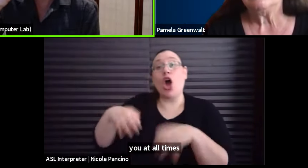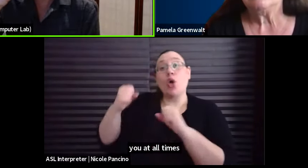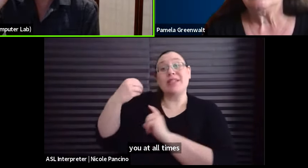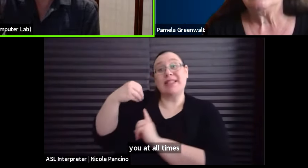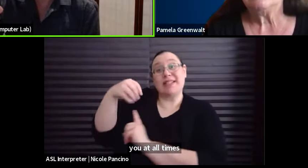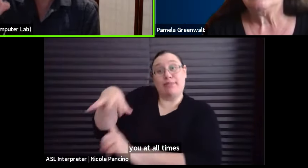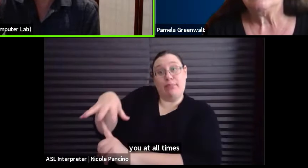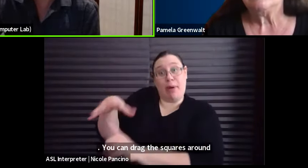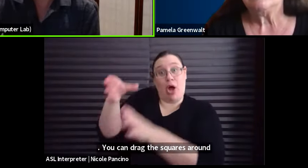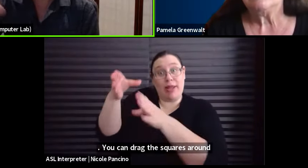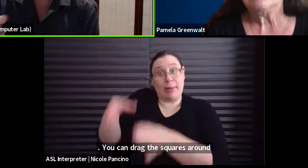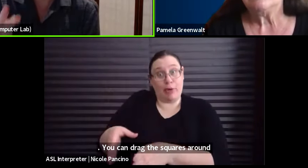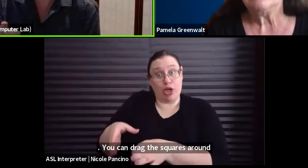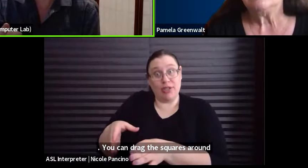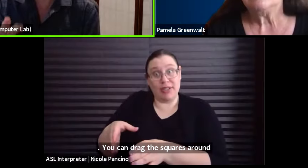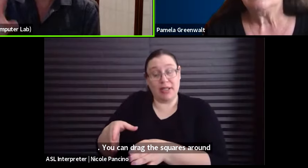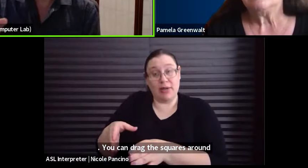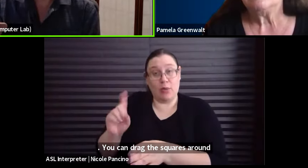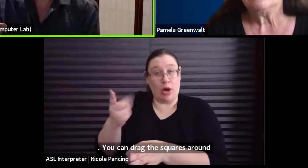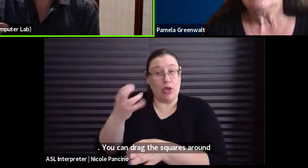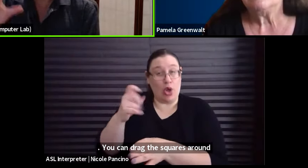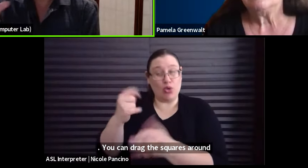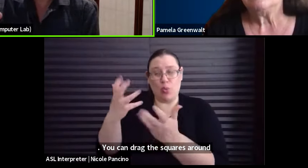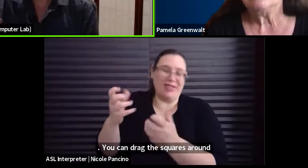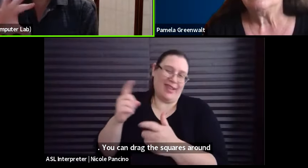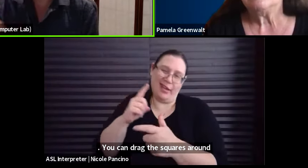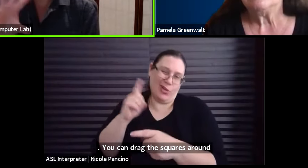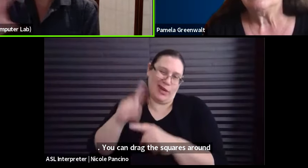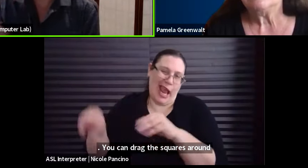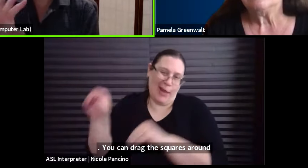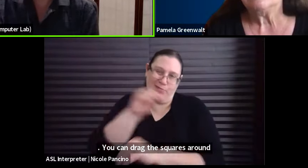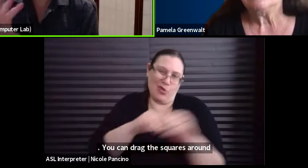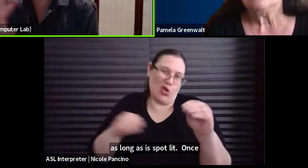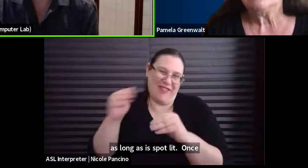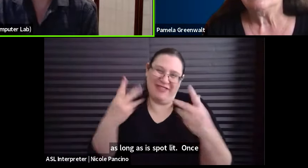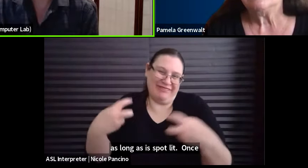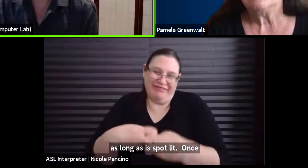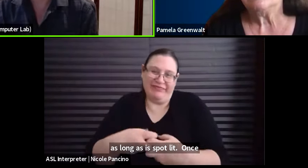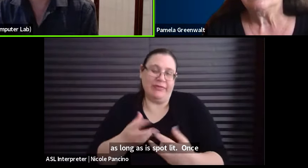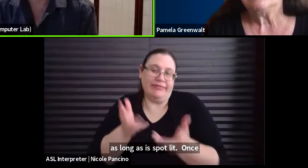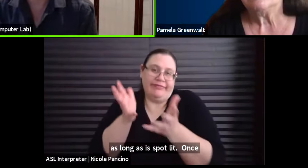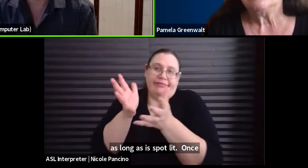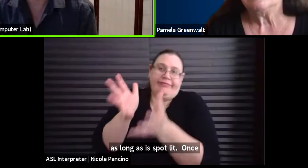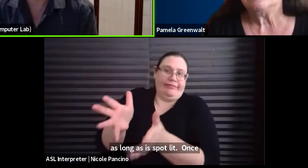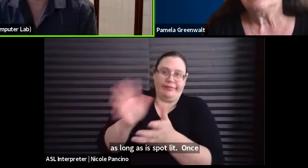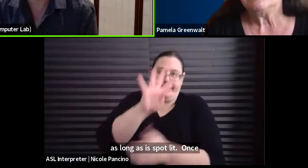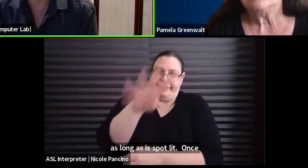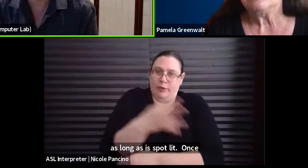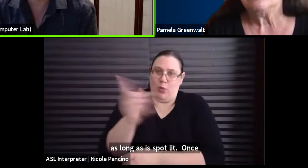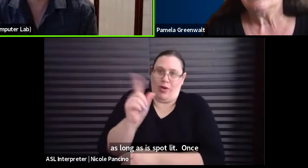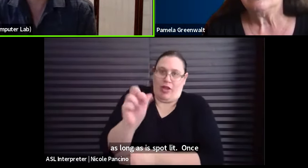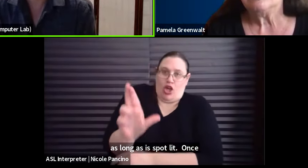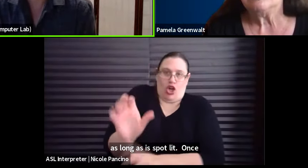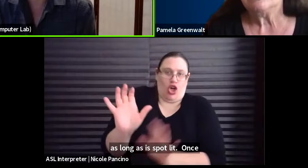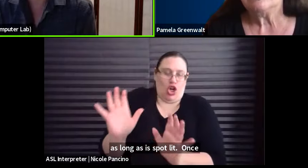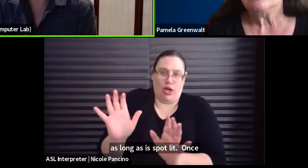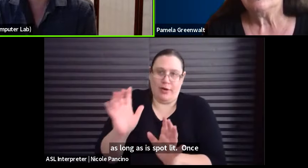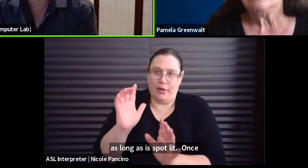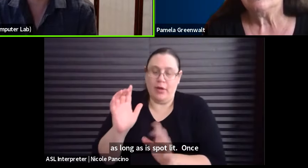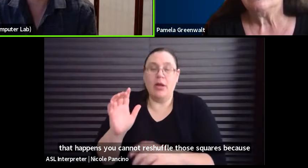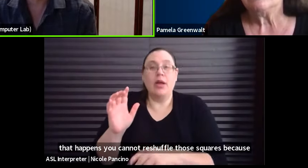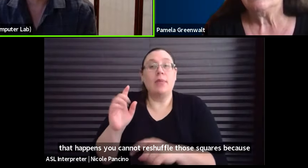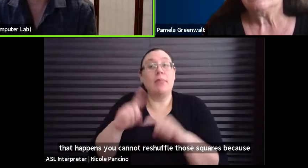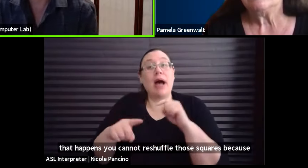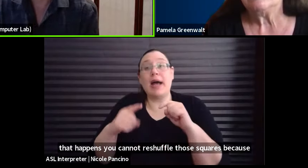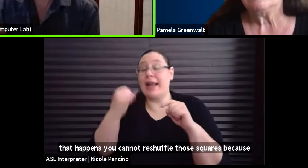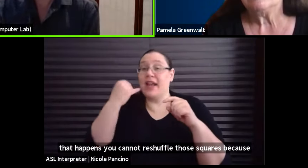be where the host wants them to be. Once that happens, you cannot reshuffle those squares because the host doesn't want you to. But if they haven't